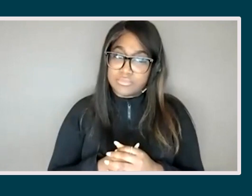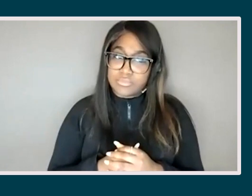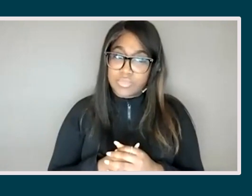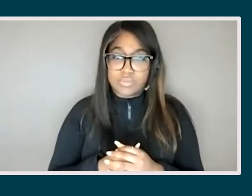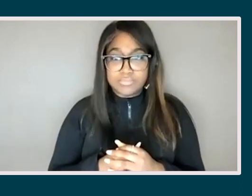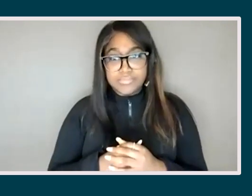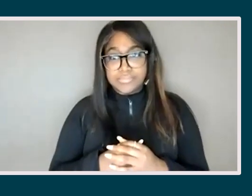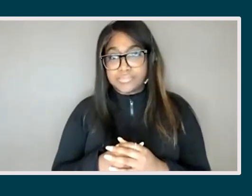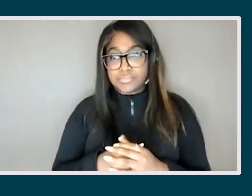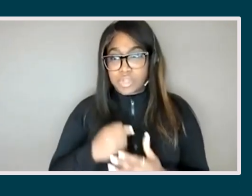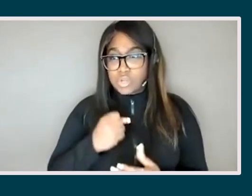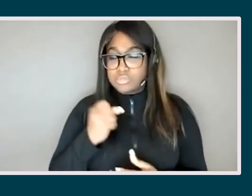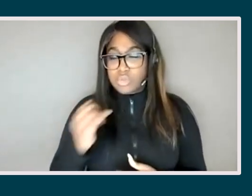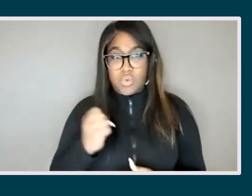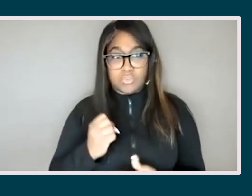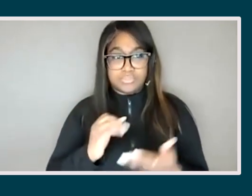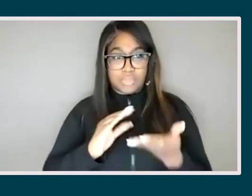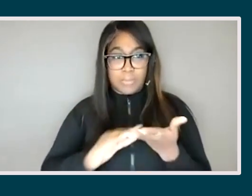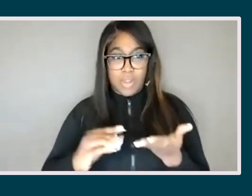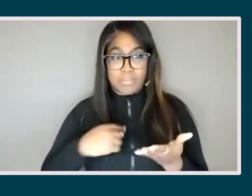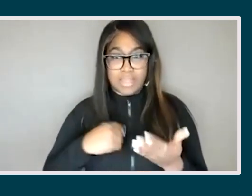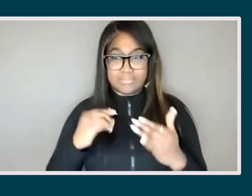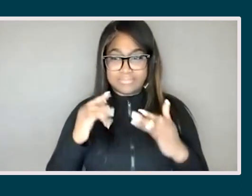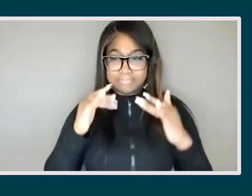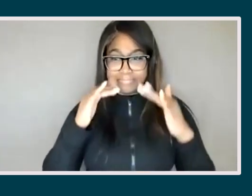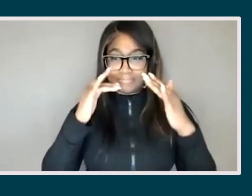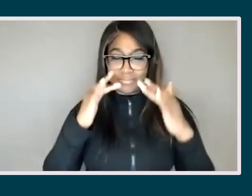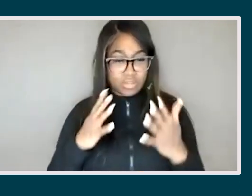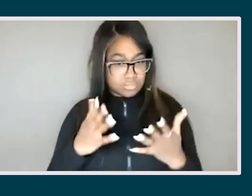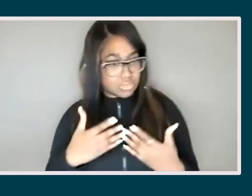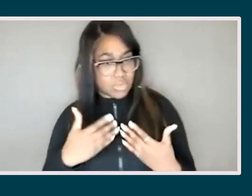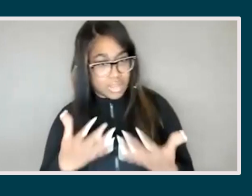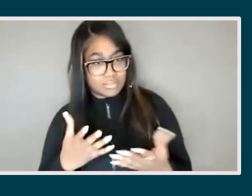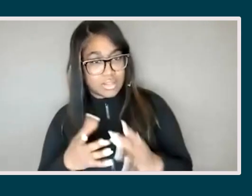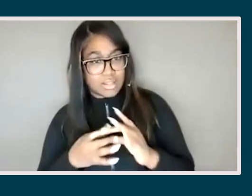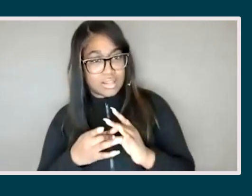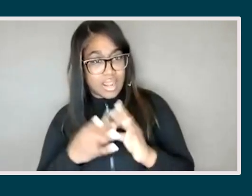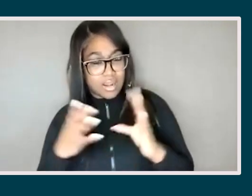So, pardon me. I know it's all right here.